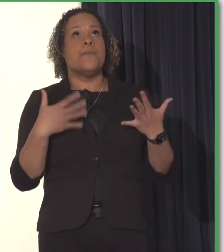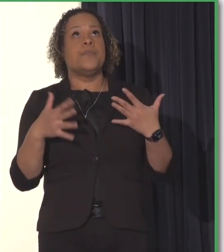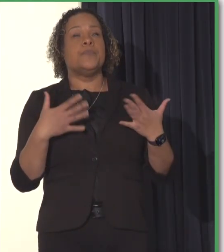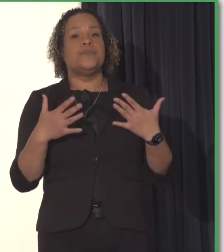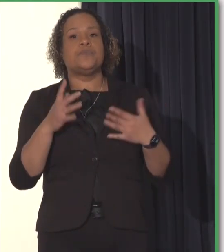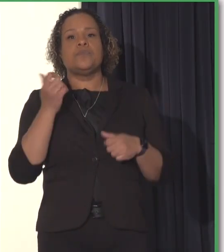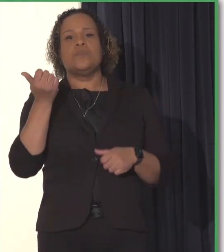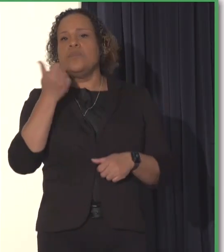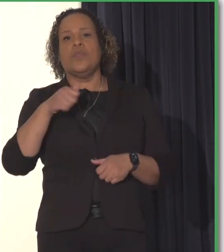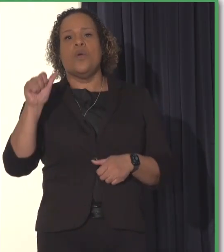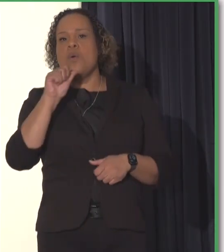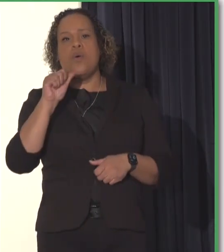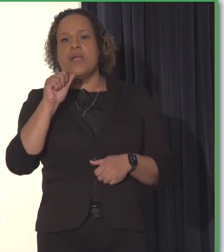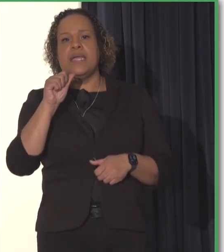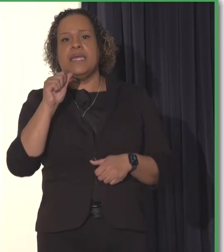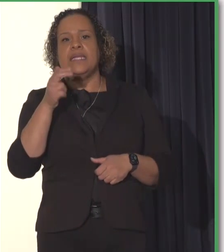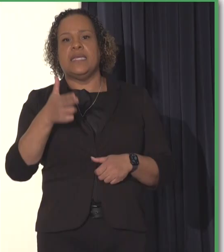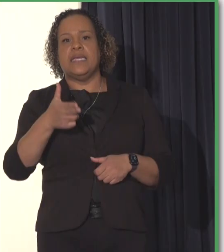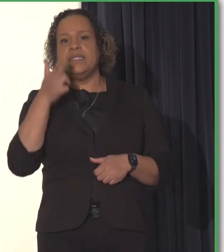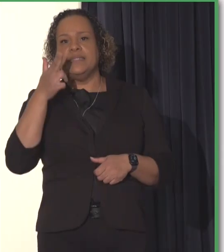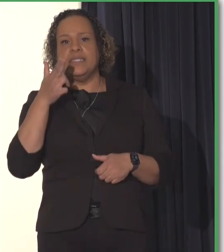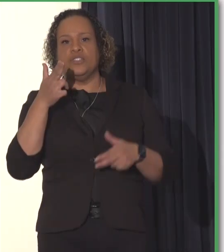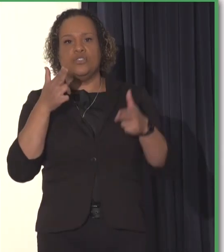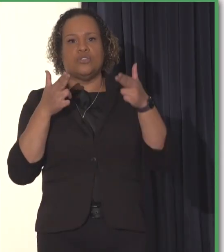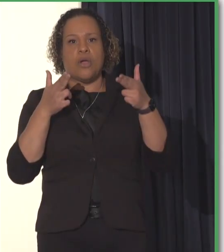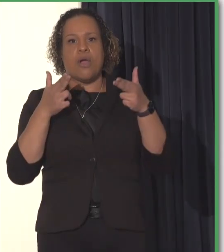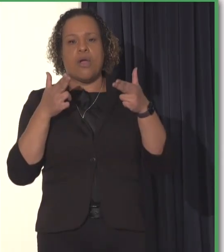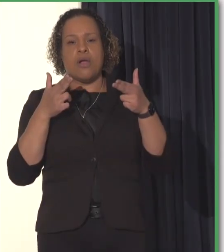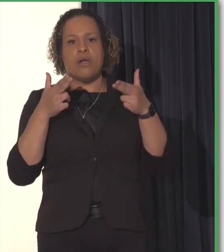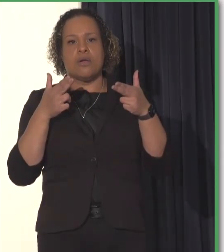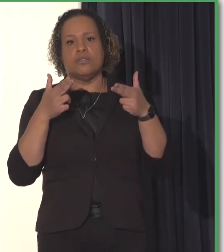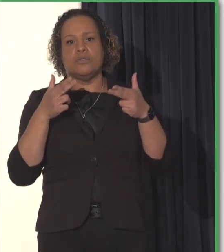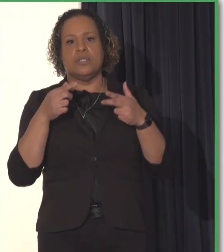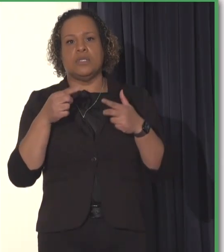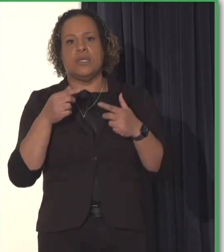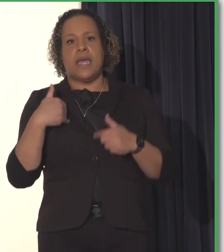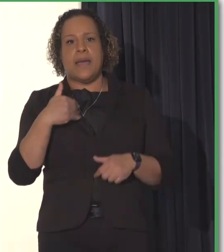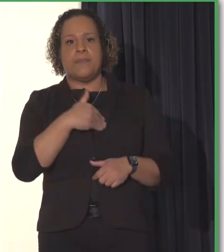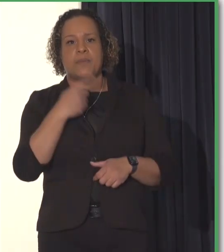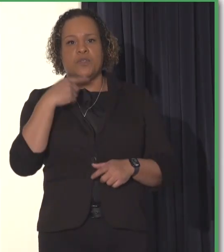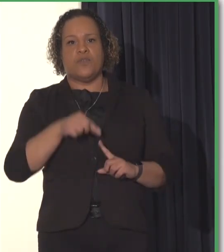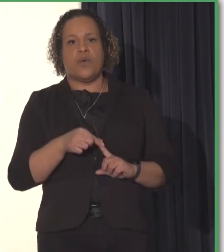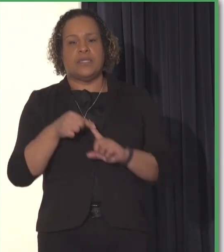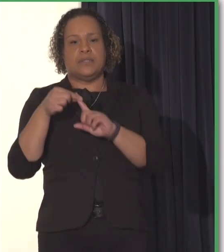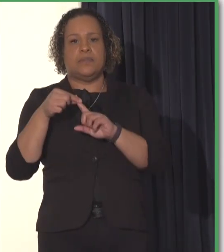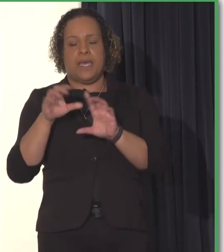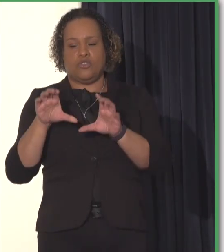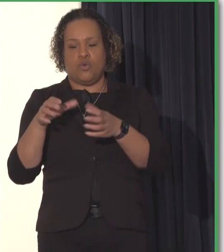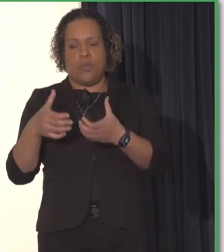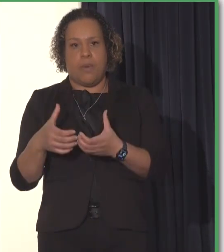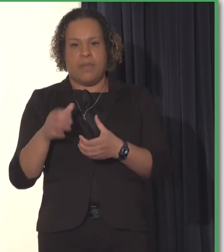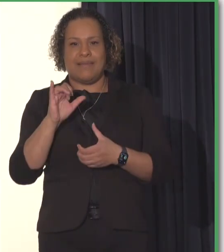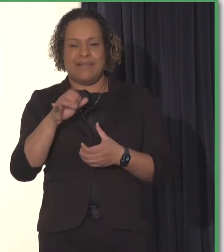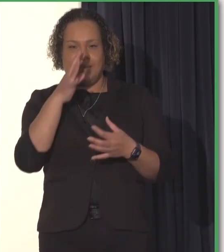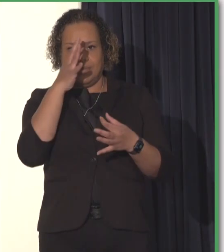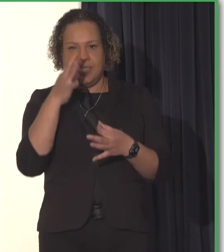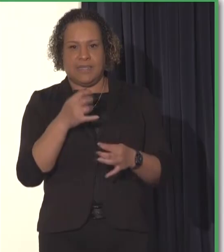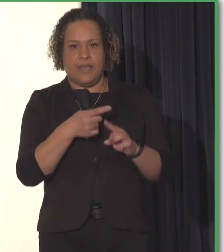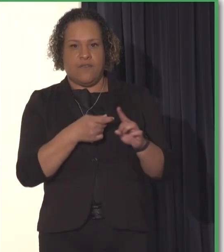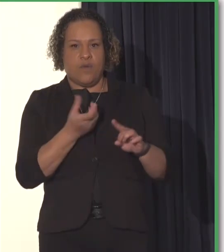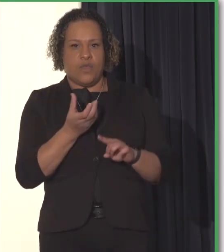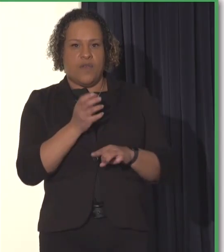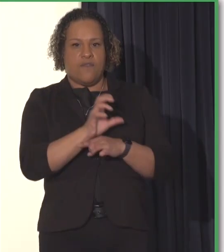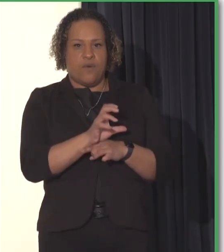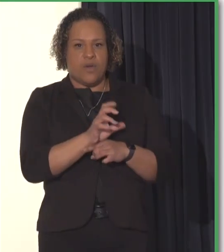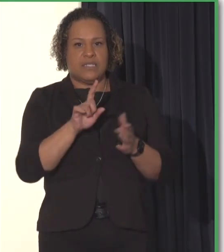Or any discharges of members in the special population, and that's determined by the Force Investigation Unit. Some of the things that